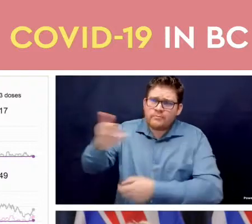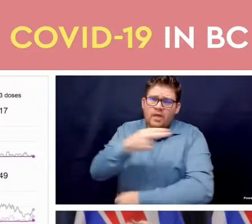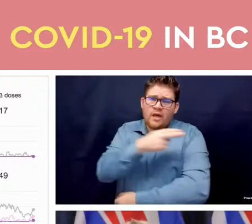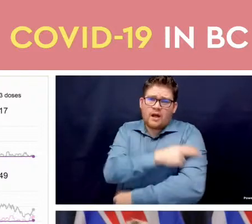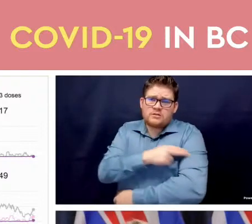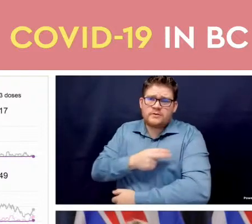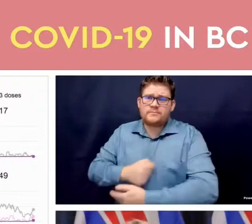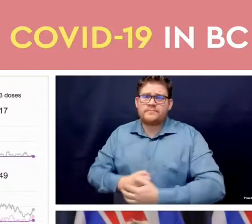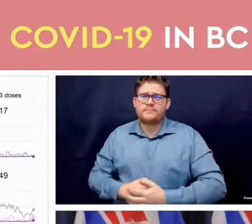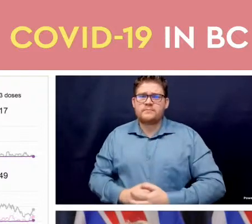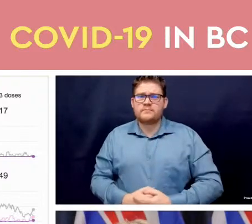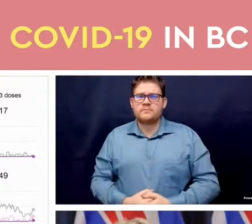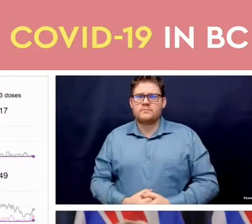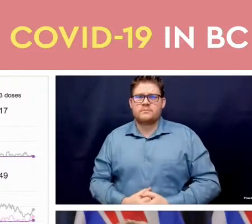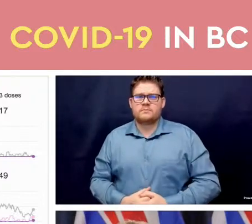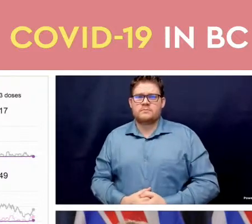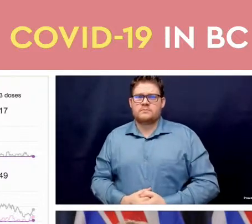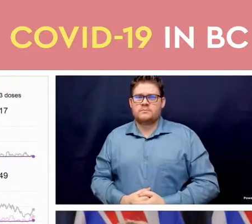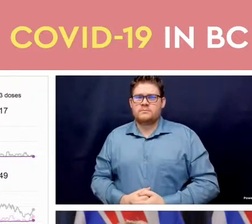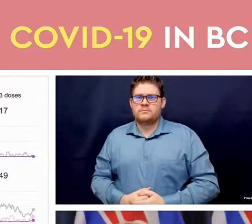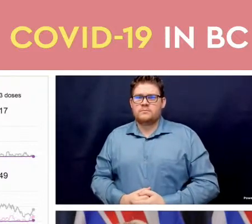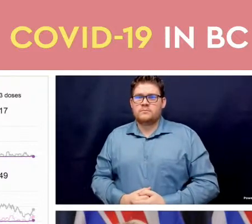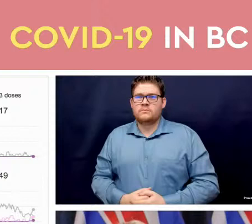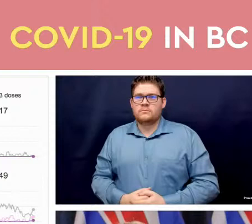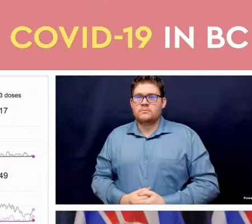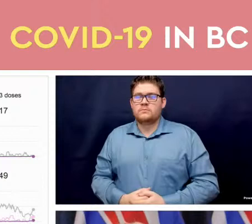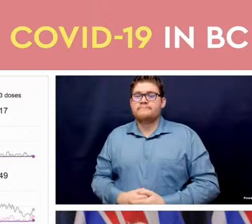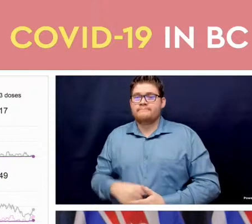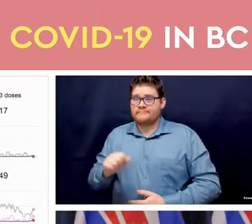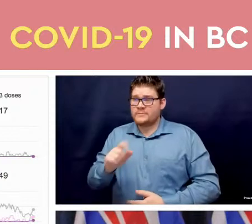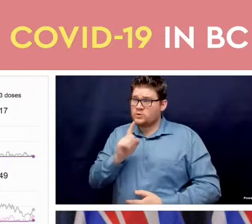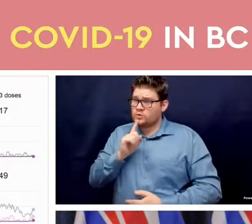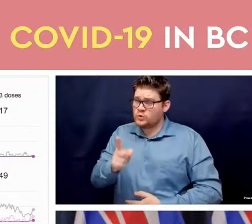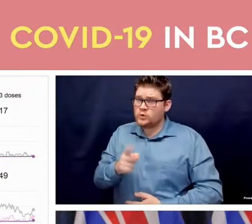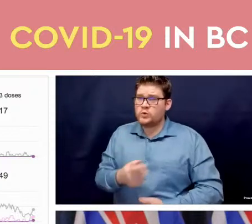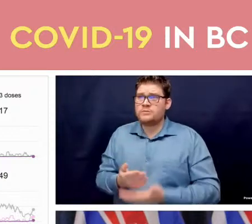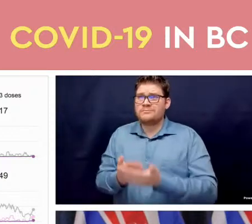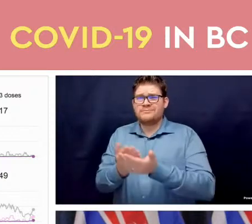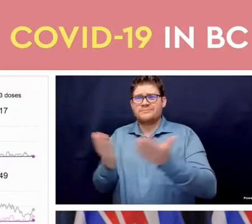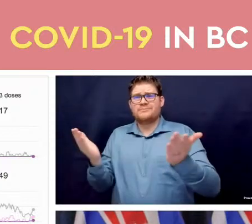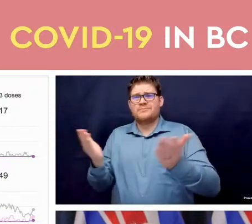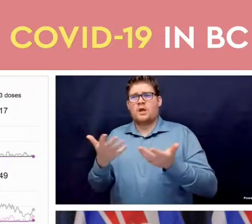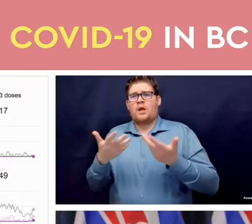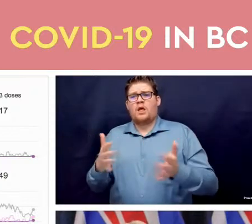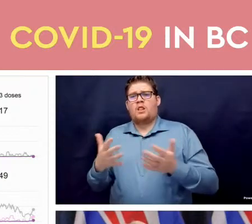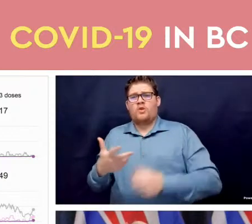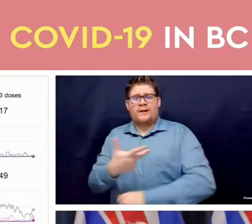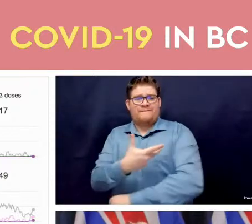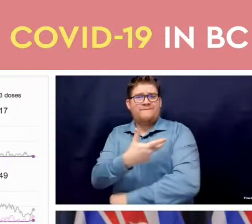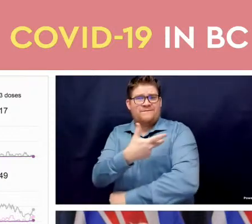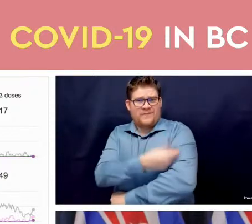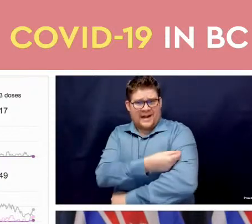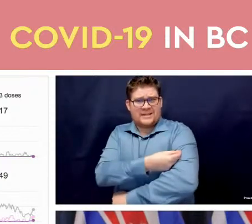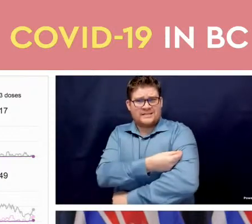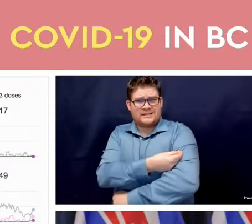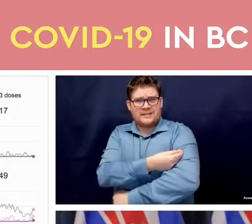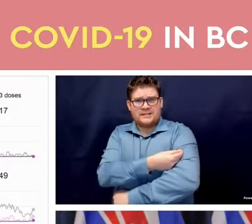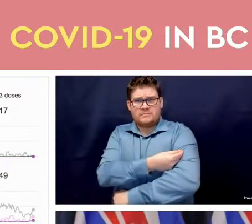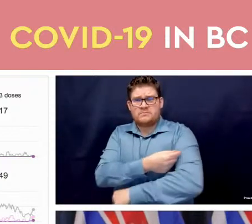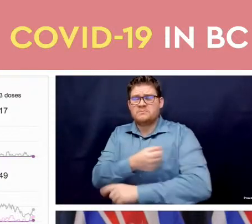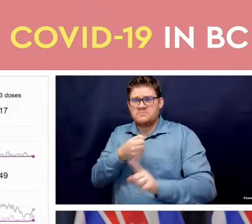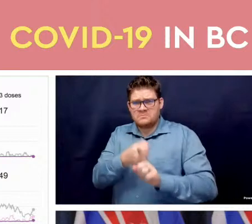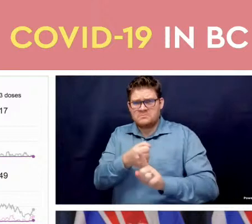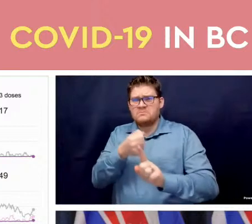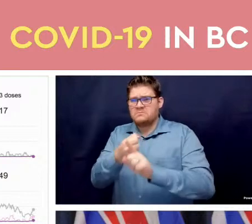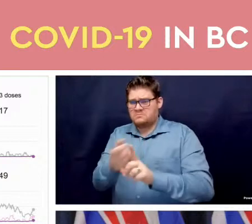we have people who are vaccinated getting infected, the people who are not vaccinated, your risk goes up of being exposed